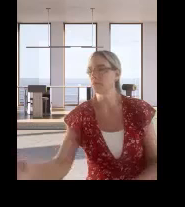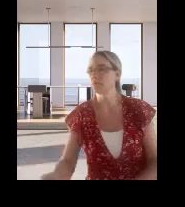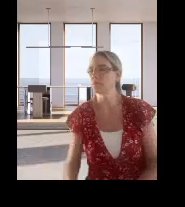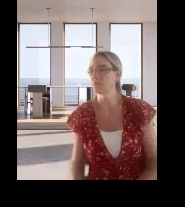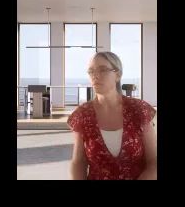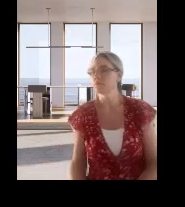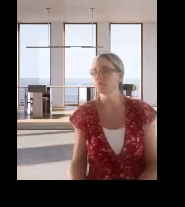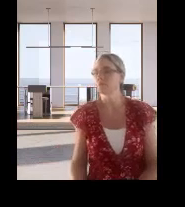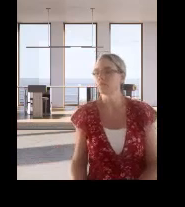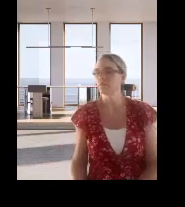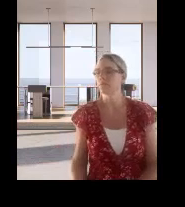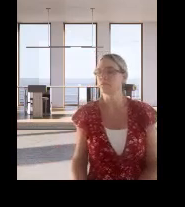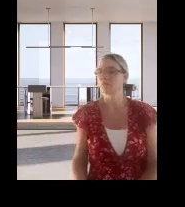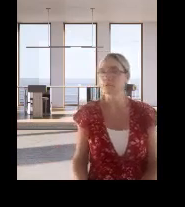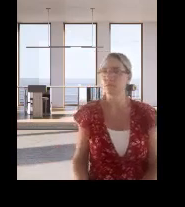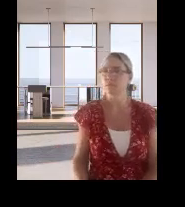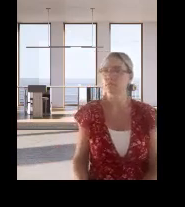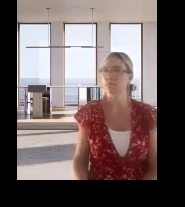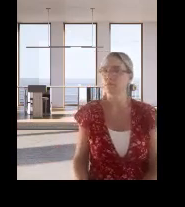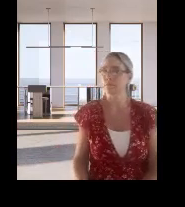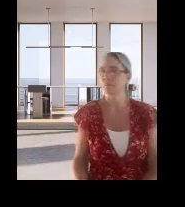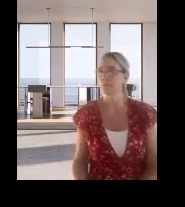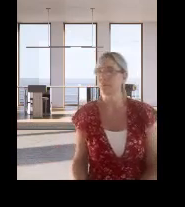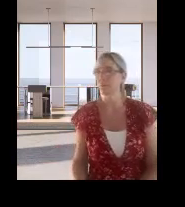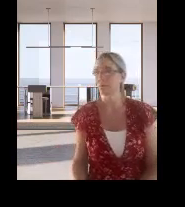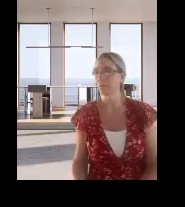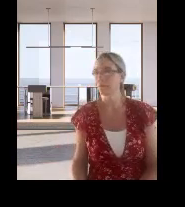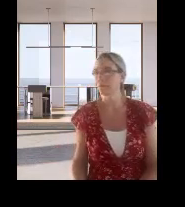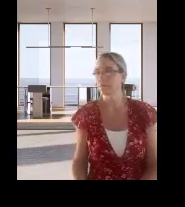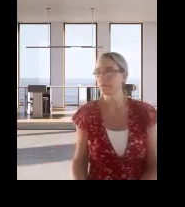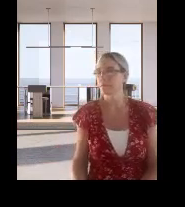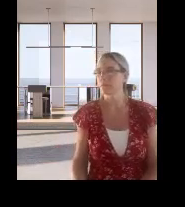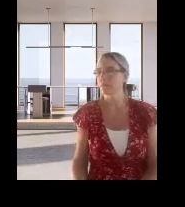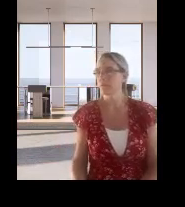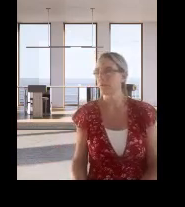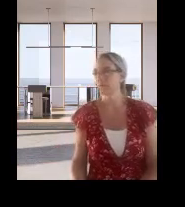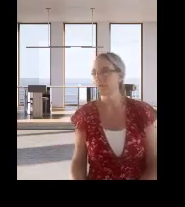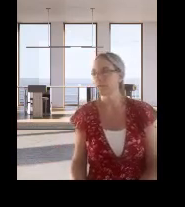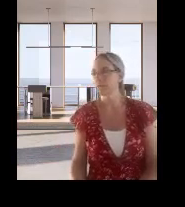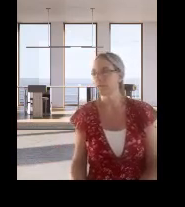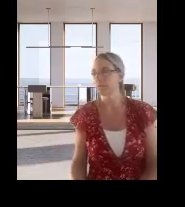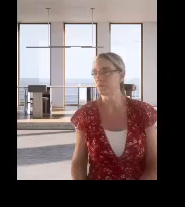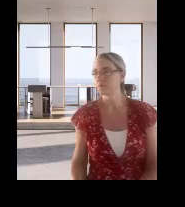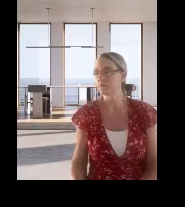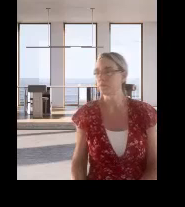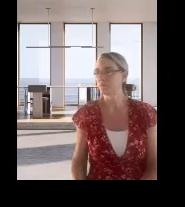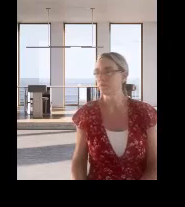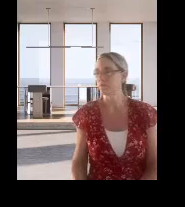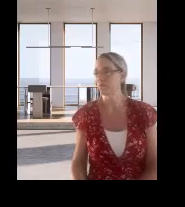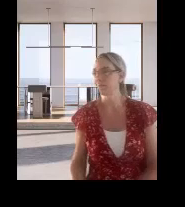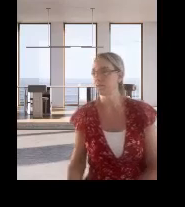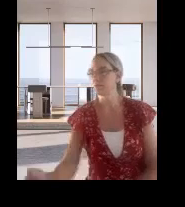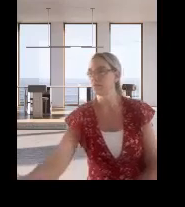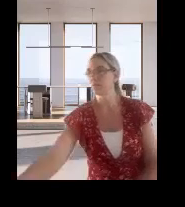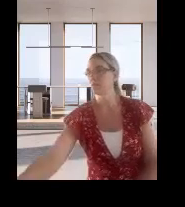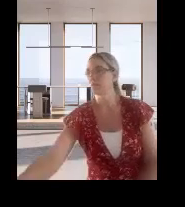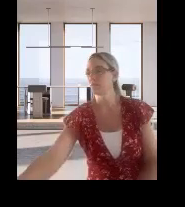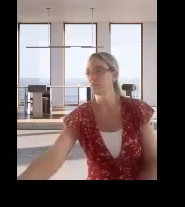Okay, thank you. I don't see any questions. We're going to move on to just one. Chair